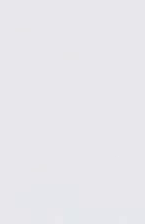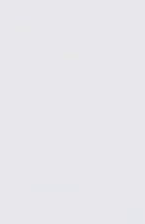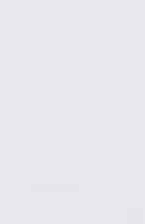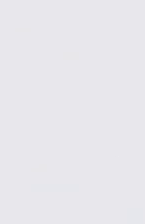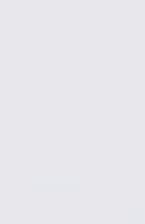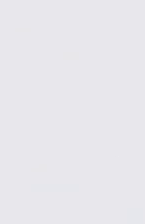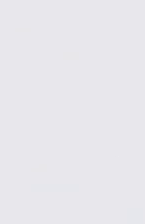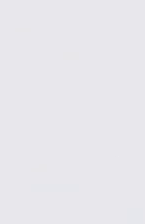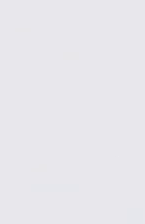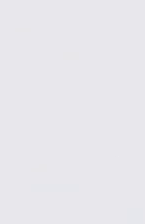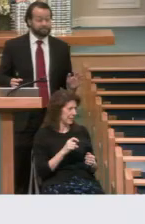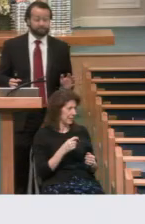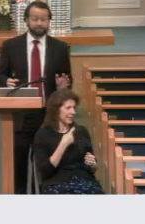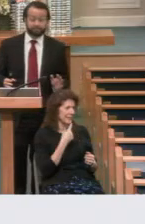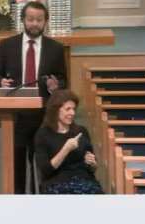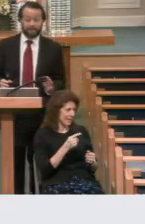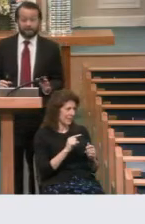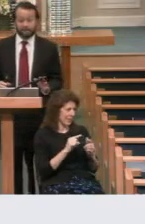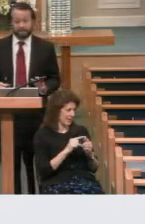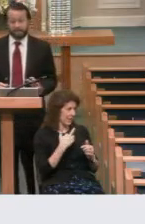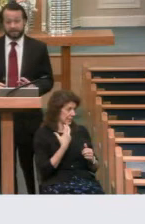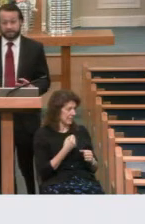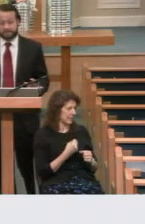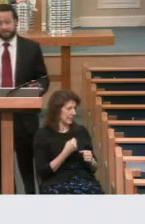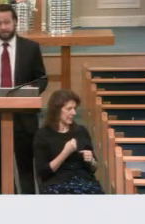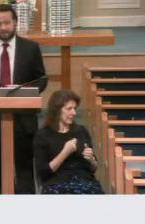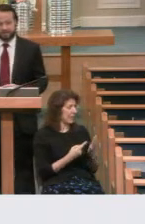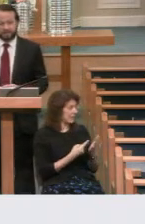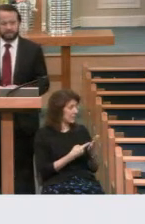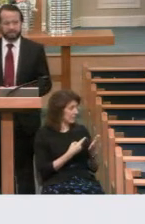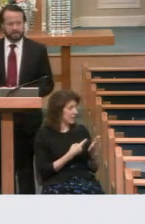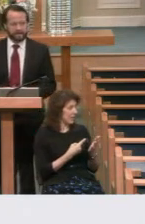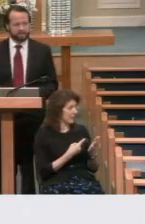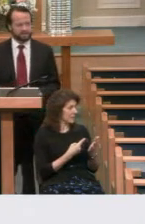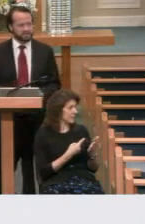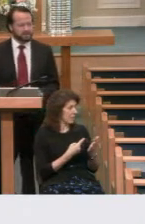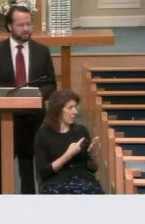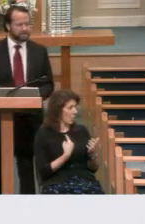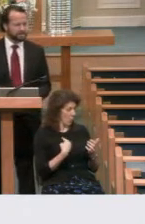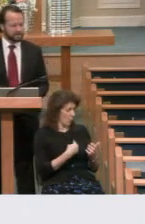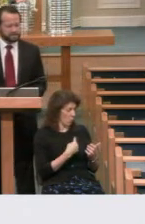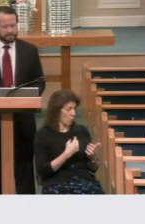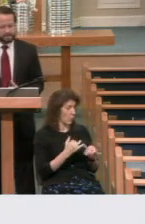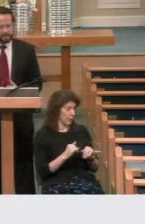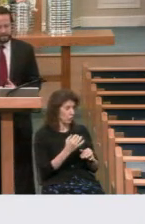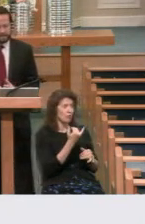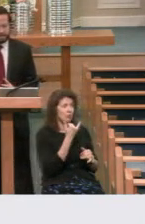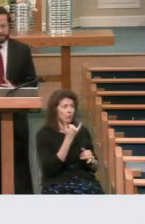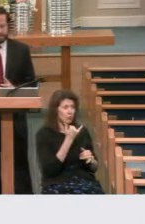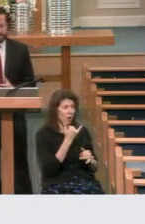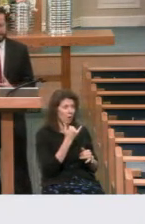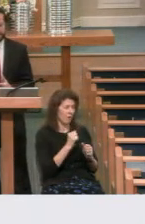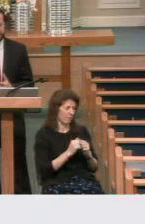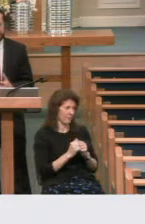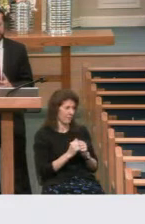said to us. David messed up, and he took somebody's sheep that he didn't need to take. It was the parable that Nathan said